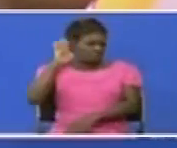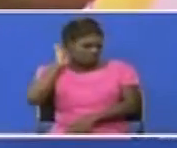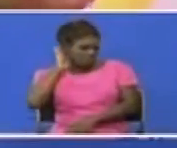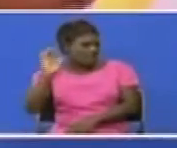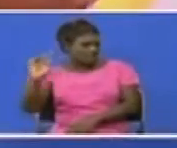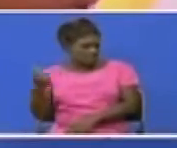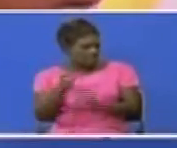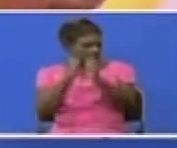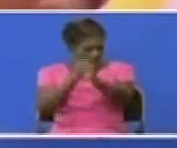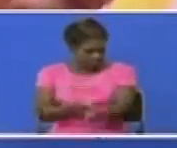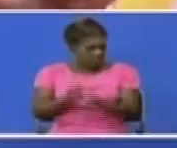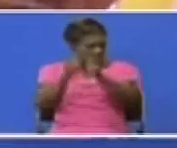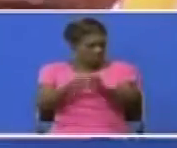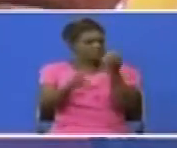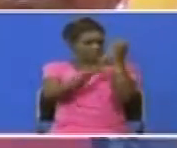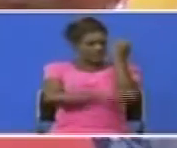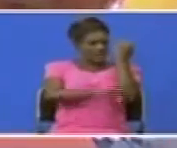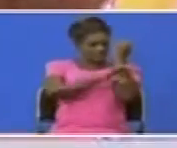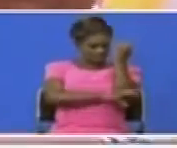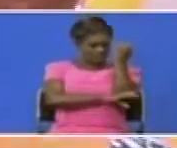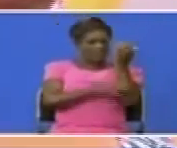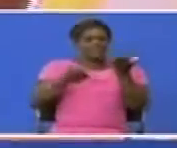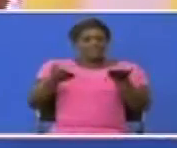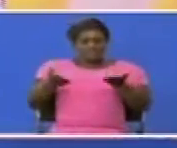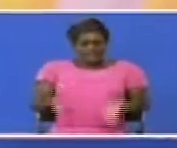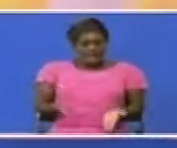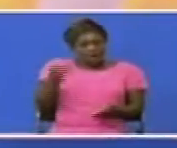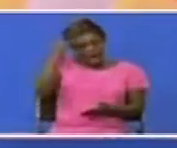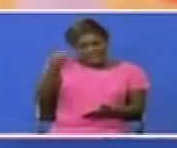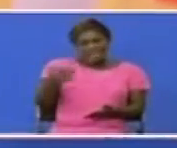is an agricultural country. So now we have no clue,